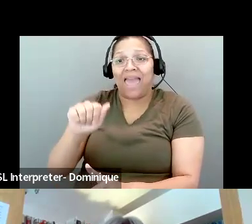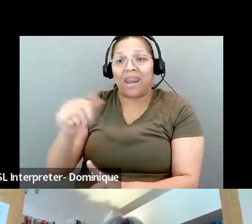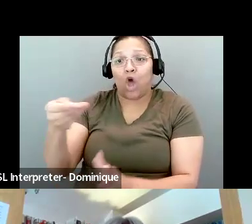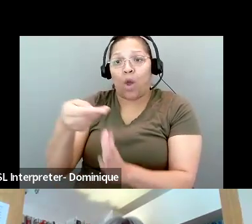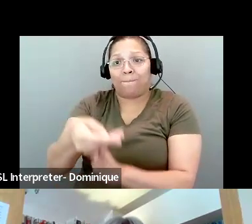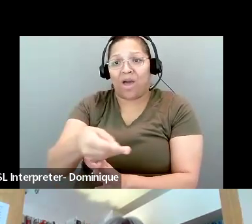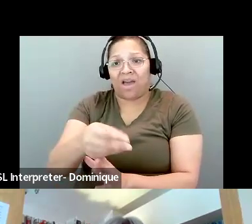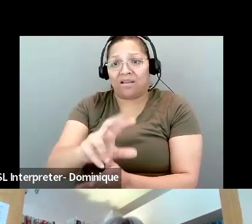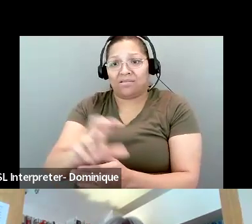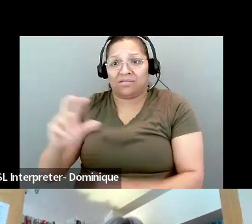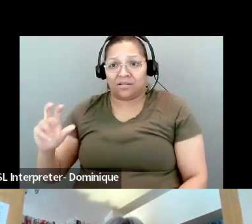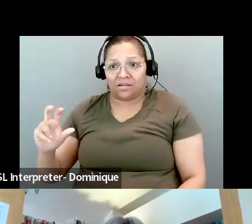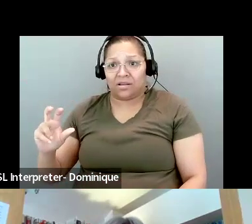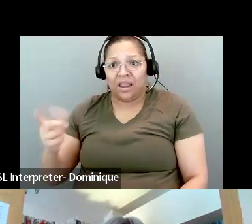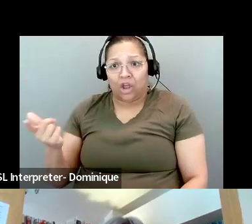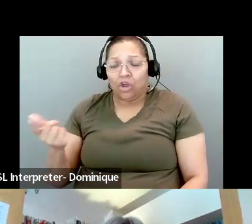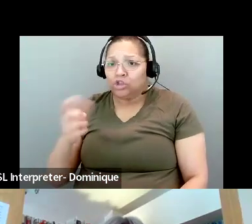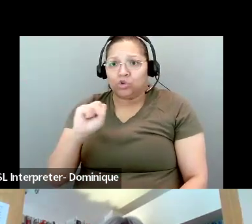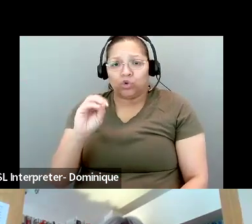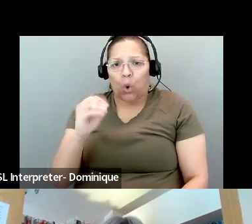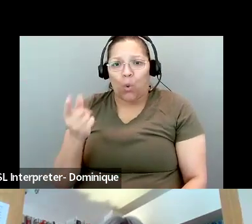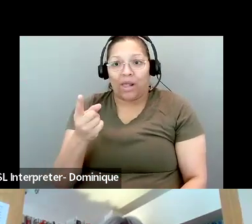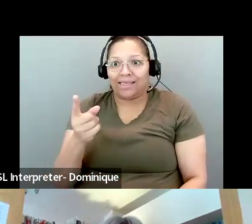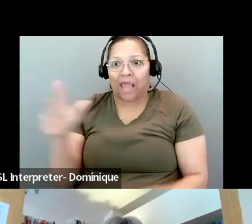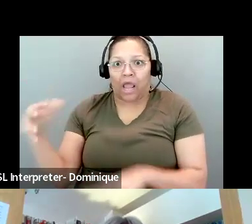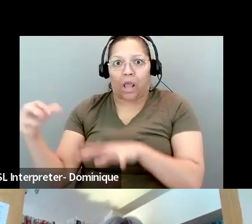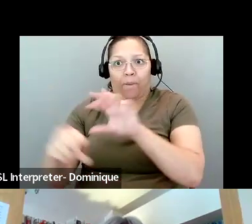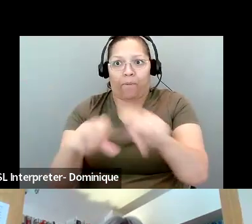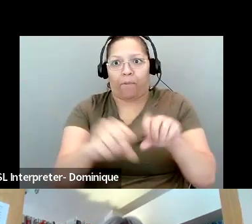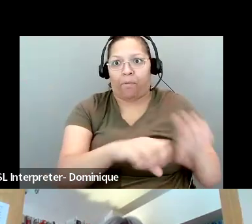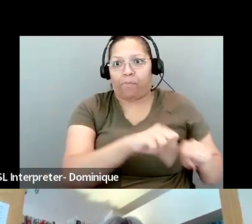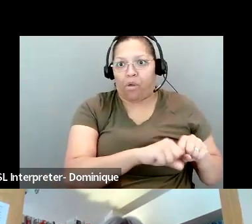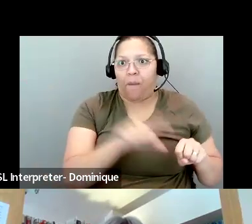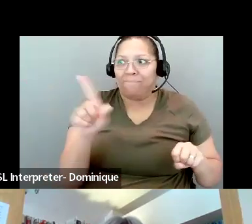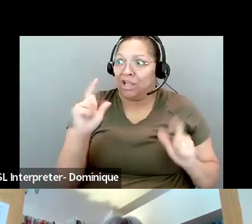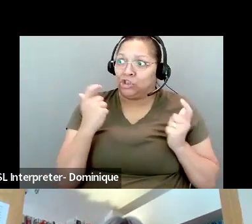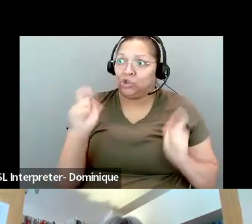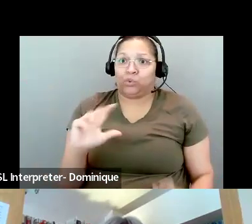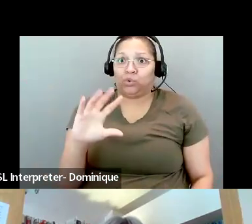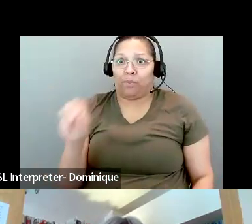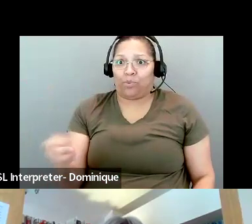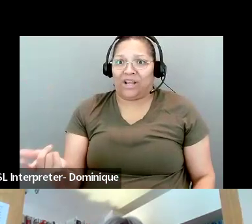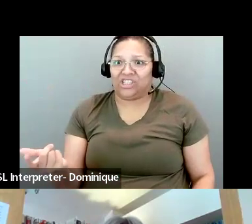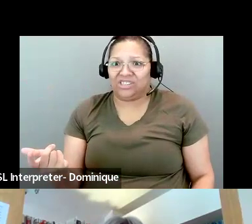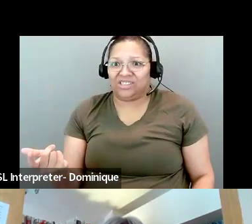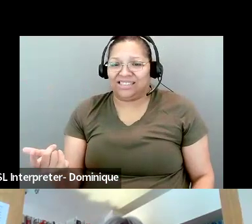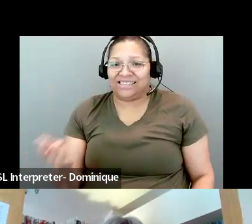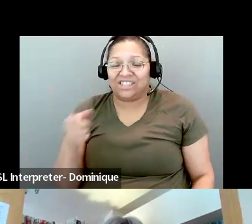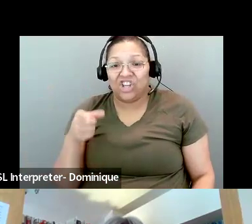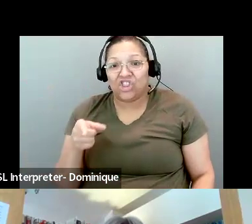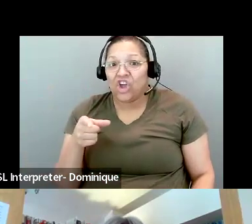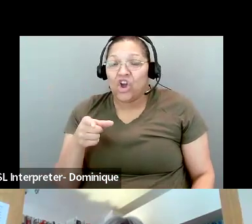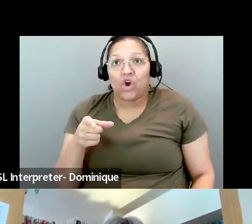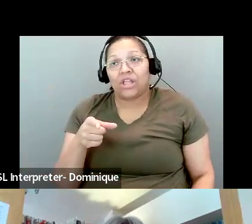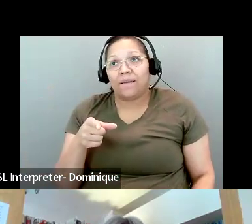don't remember exactly what all the details are, but they all keep getting bought up by these huge corporations that that aren't really nimble